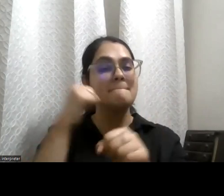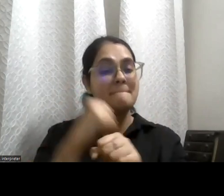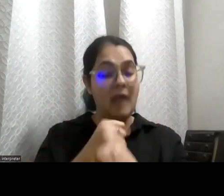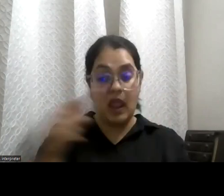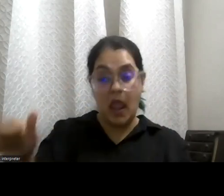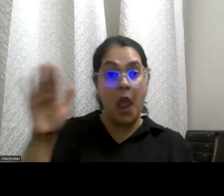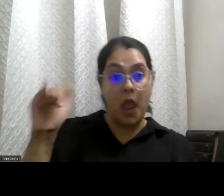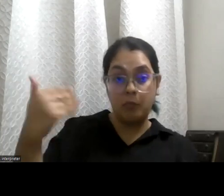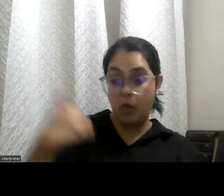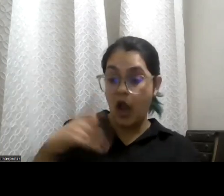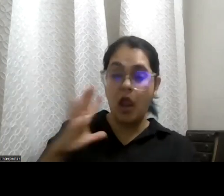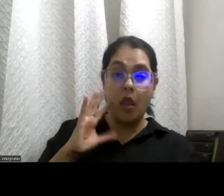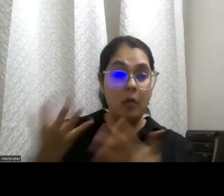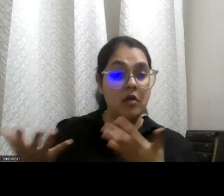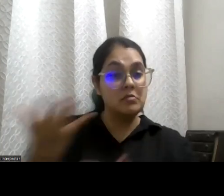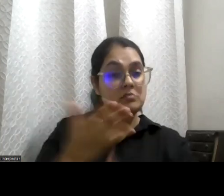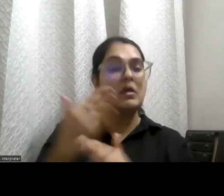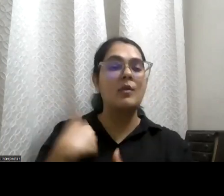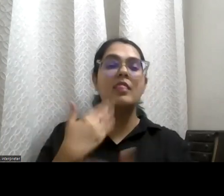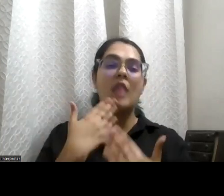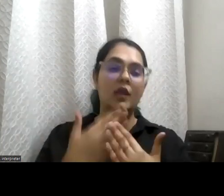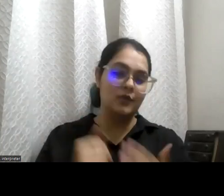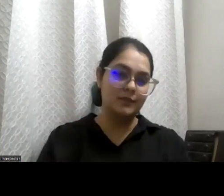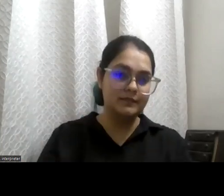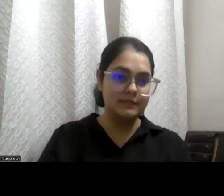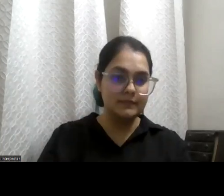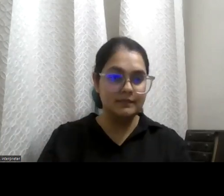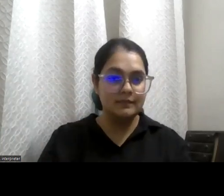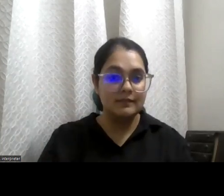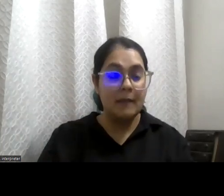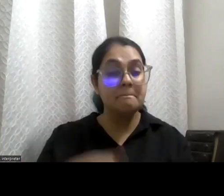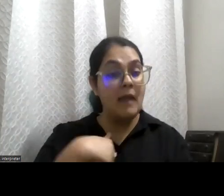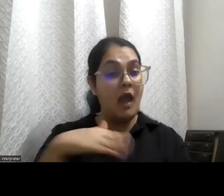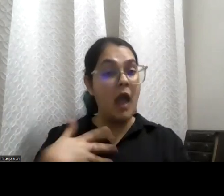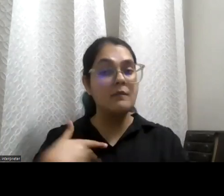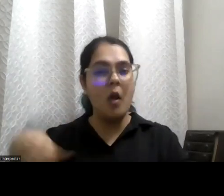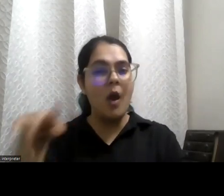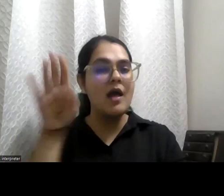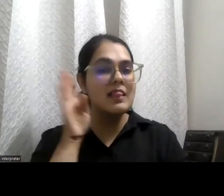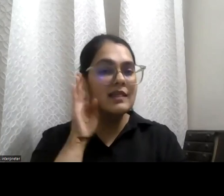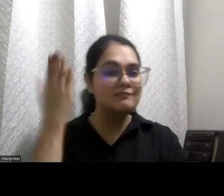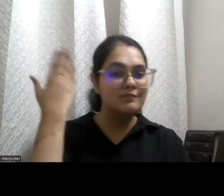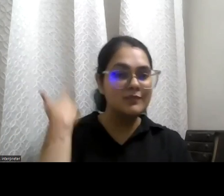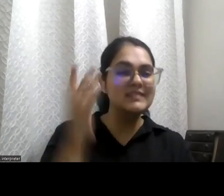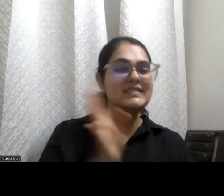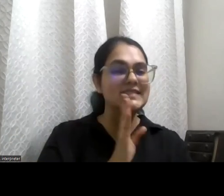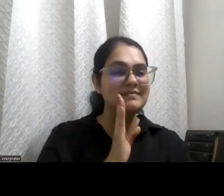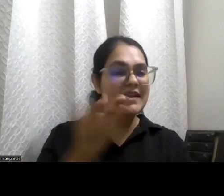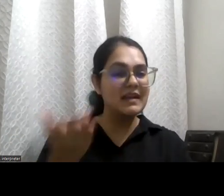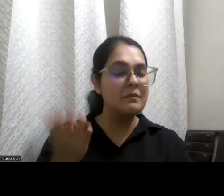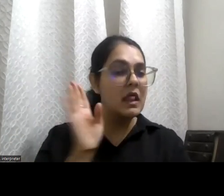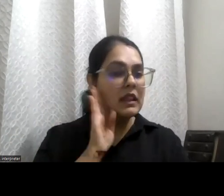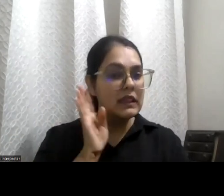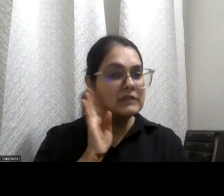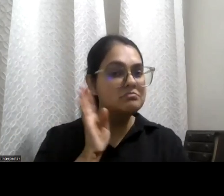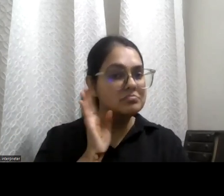important discussion forum. And I'm also delighted to listen to the previous speakers, and particularly to